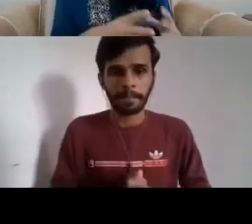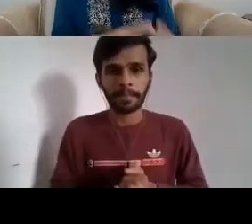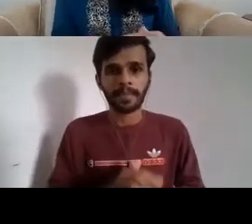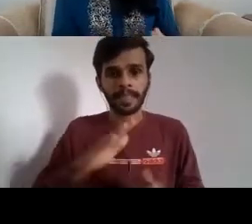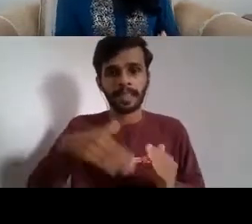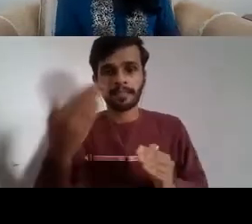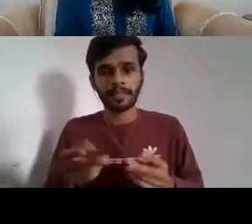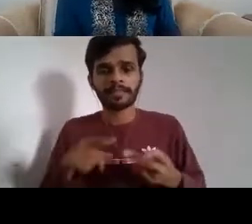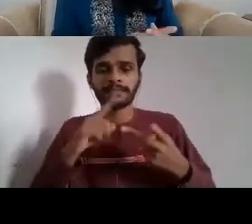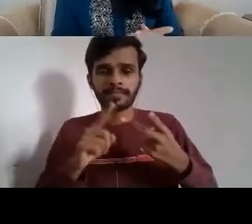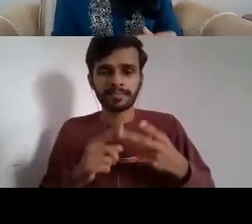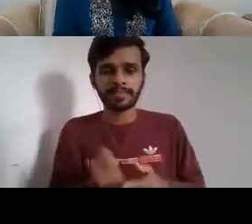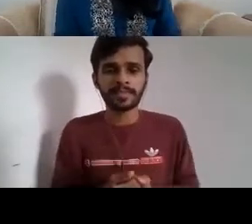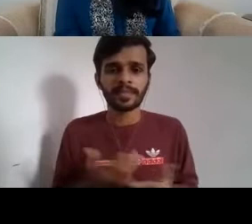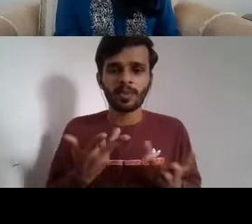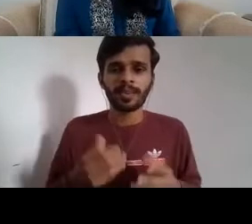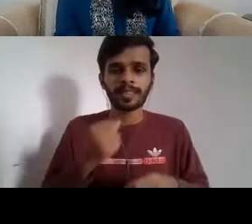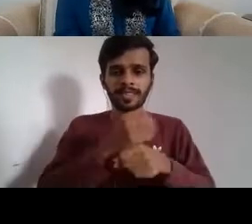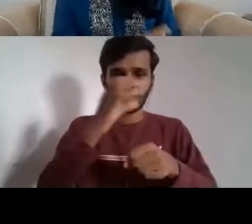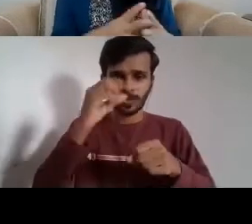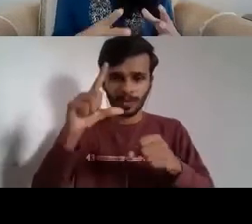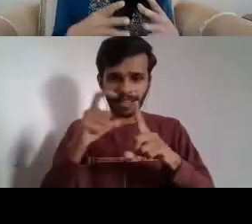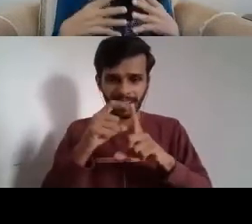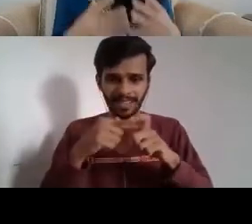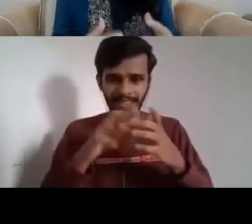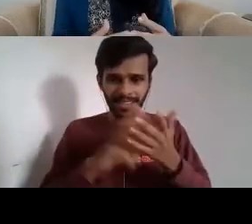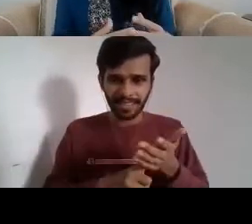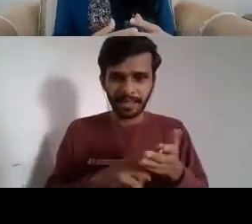The second era is the golden years, which